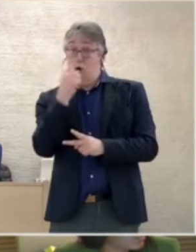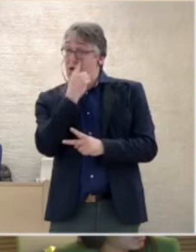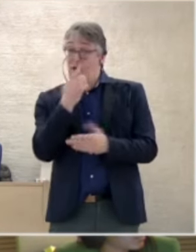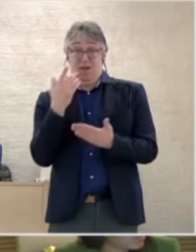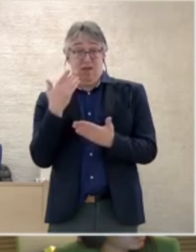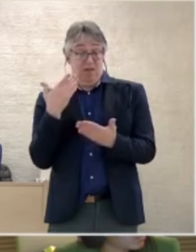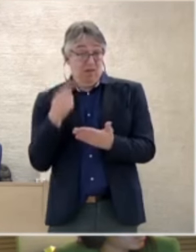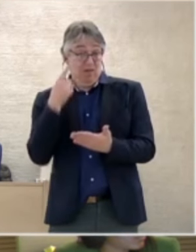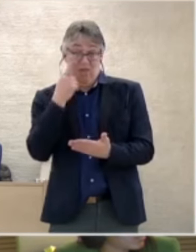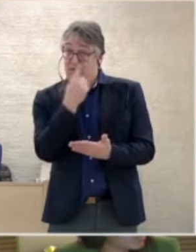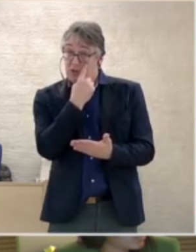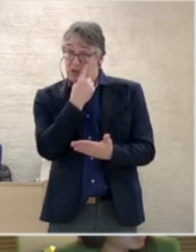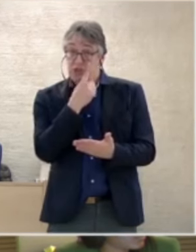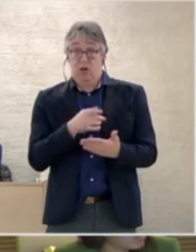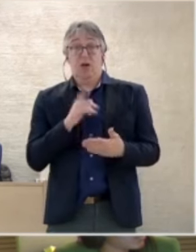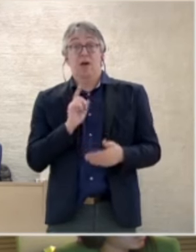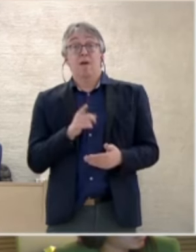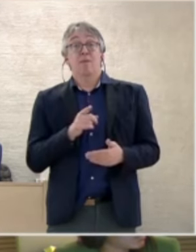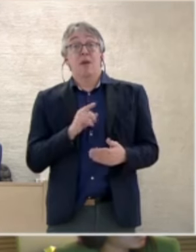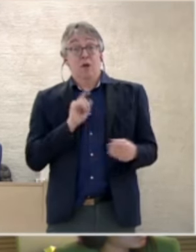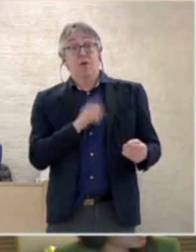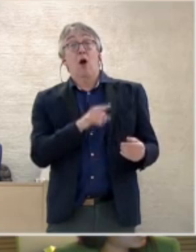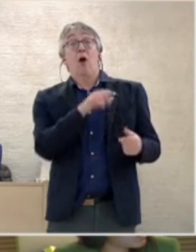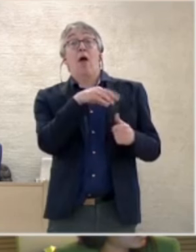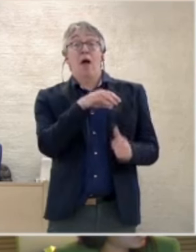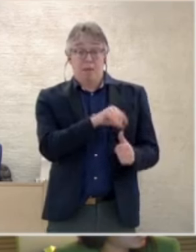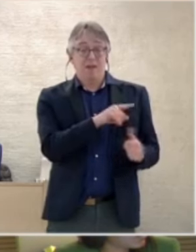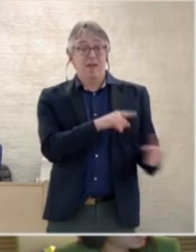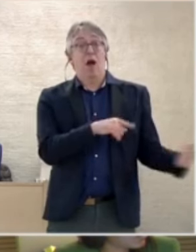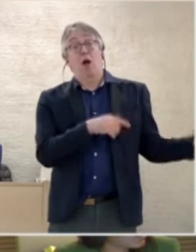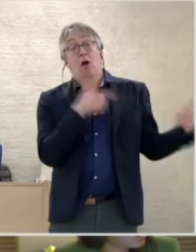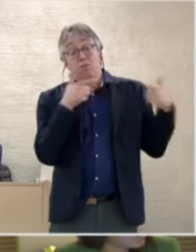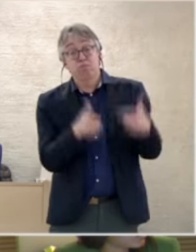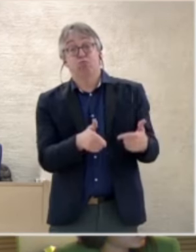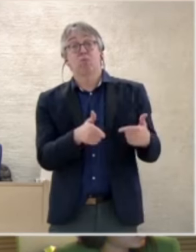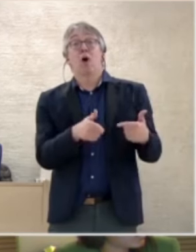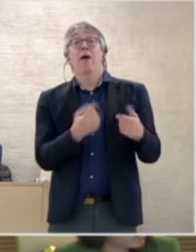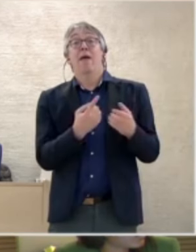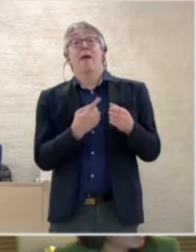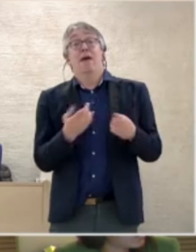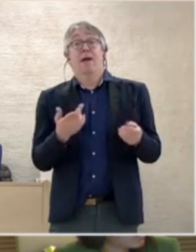perpetrated by the Republic of Armenia against innocent Azerbaijani civilians. Thank you.